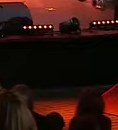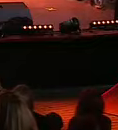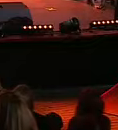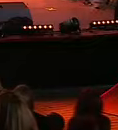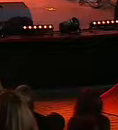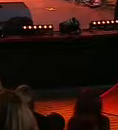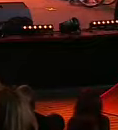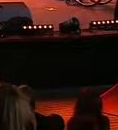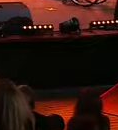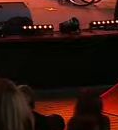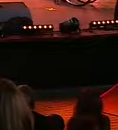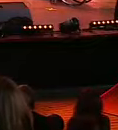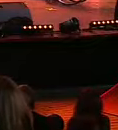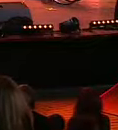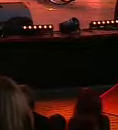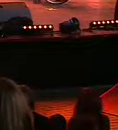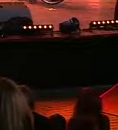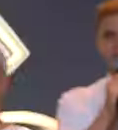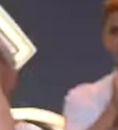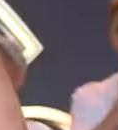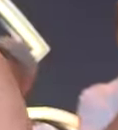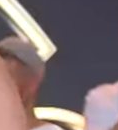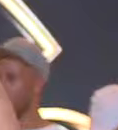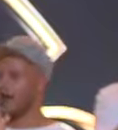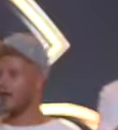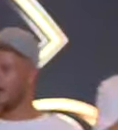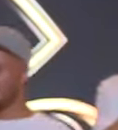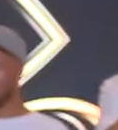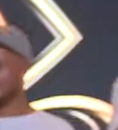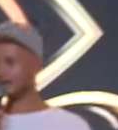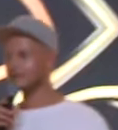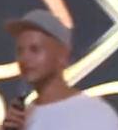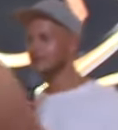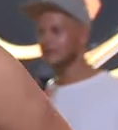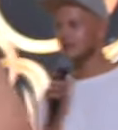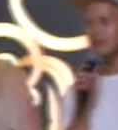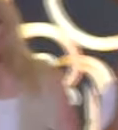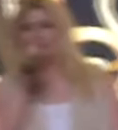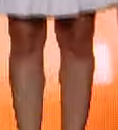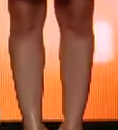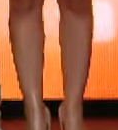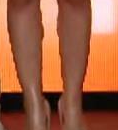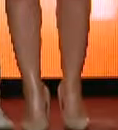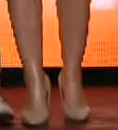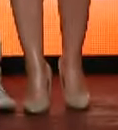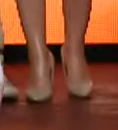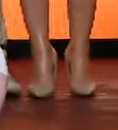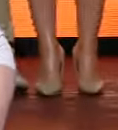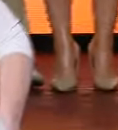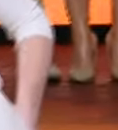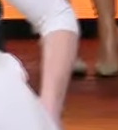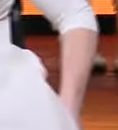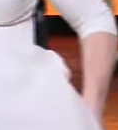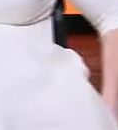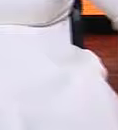shoulders. Through the clouds a seal of shine keeps me warm as life